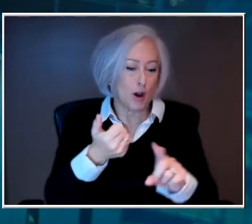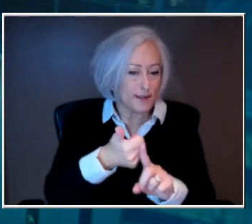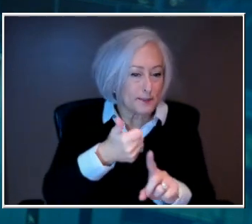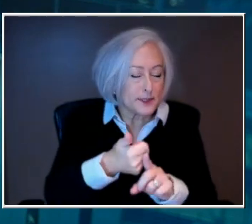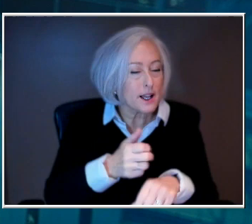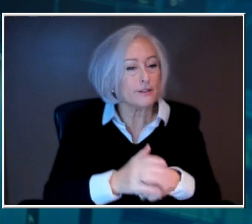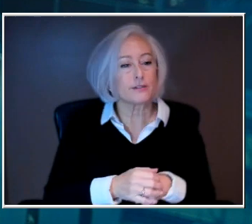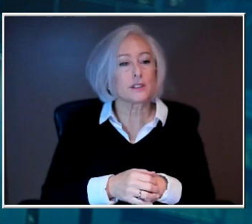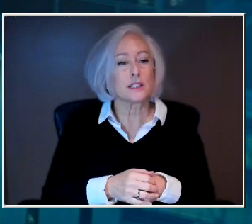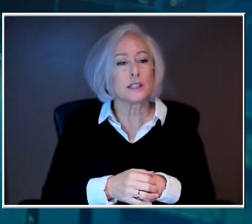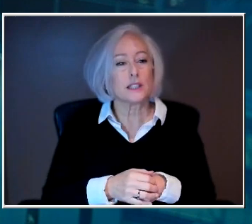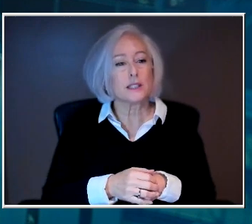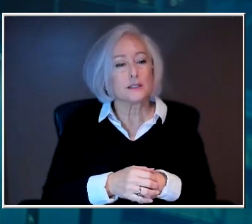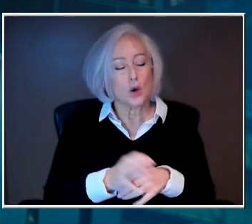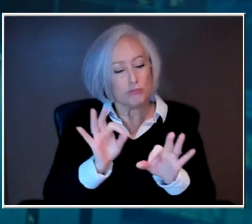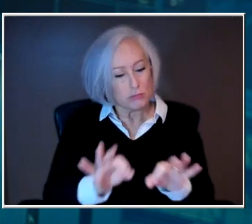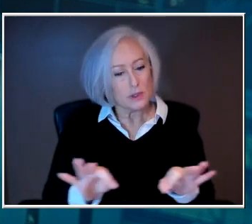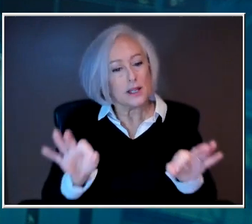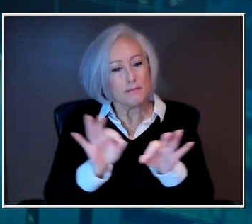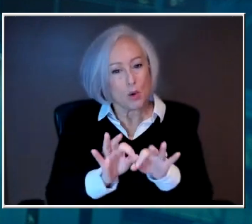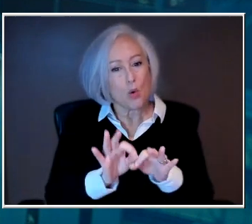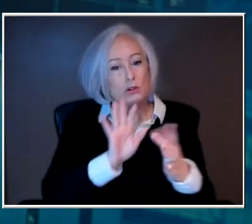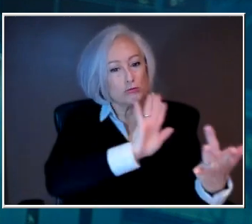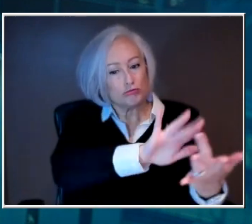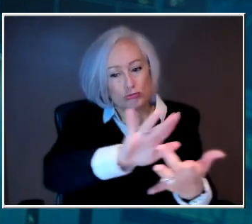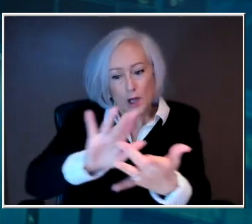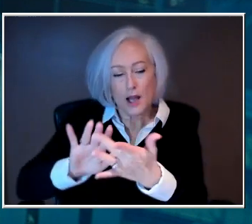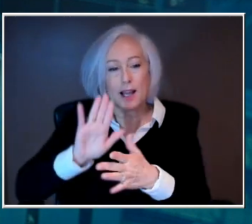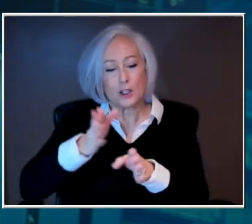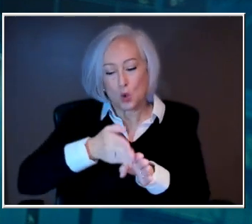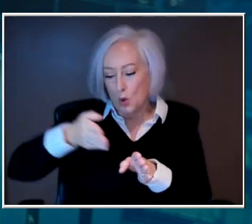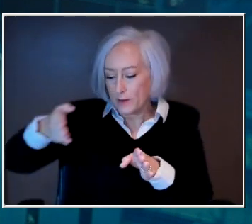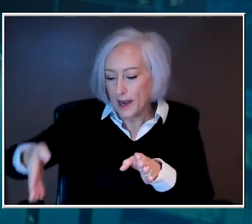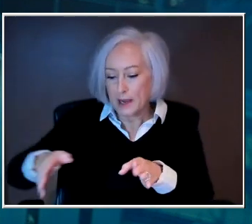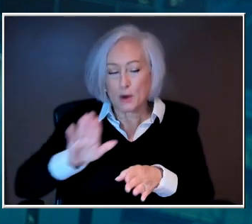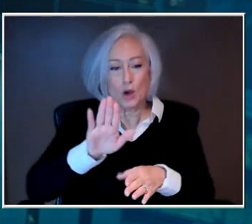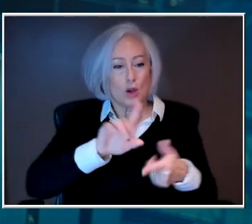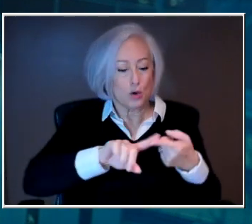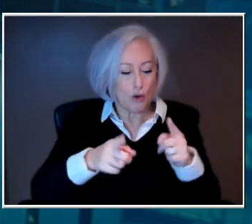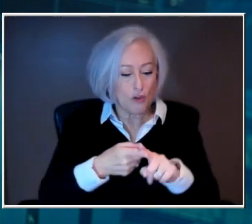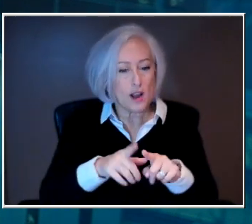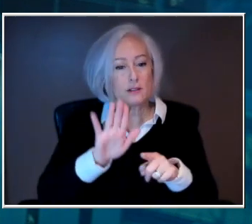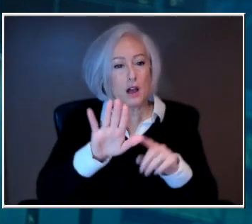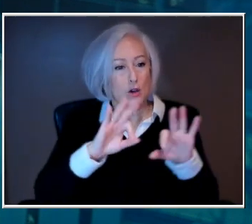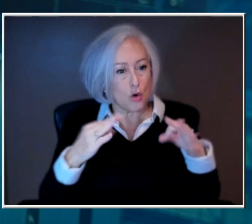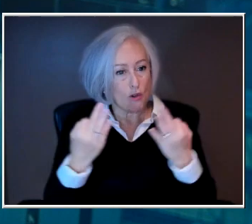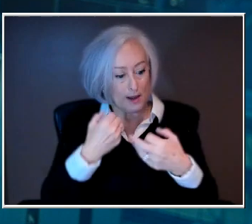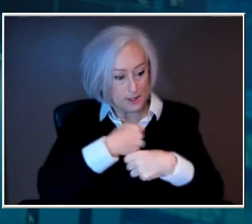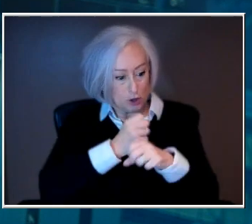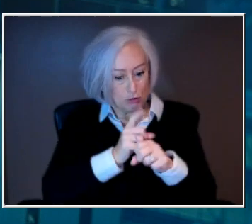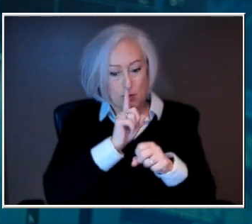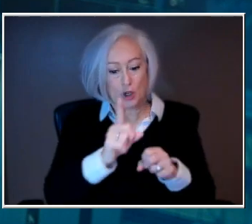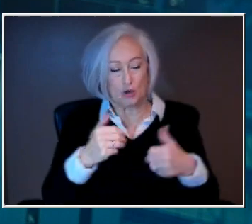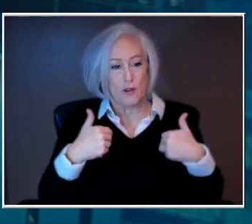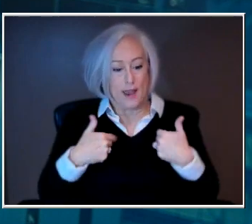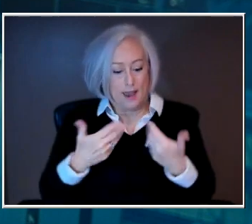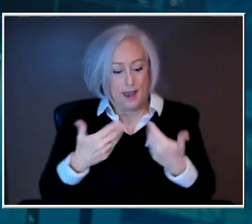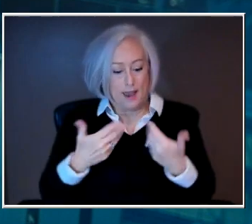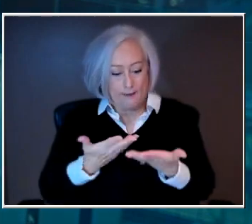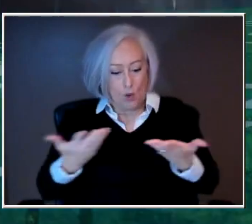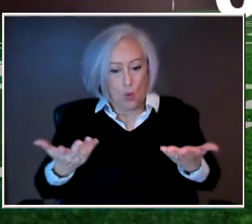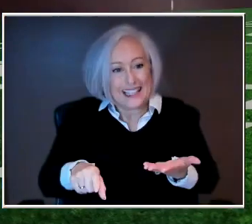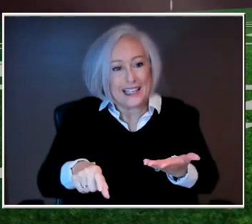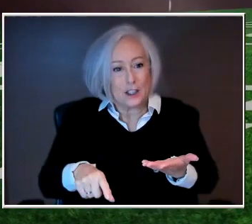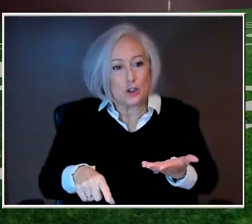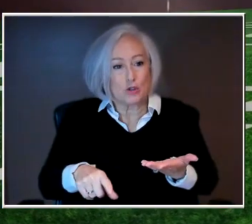it's just sort of really important to reach out to your neighbors and your friends and your family and make sure that they have the things that they need so that they can be the most